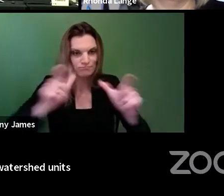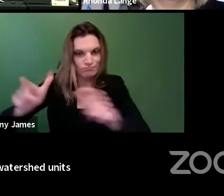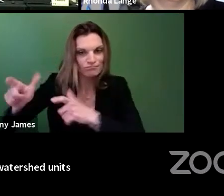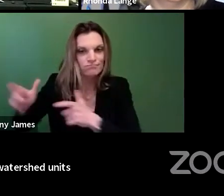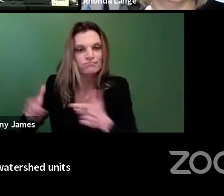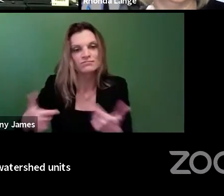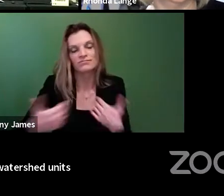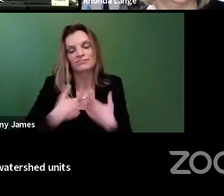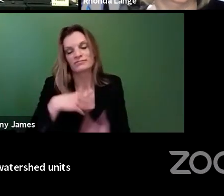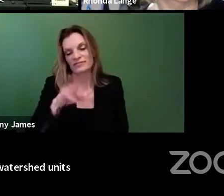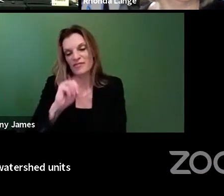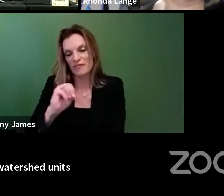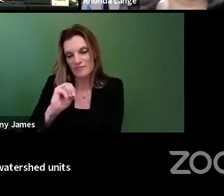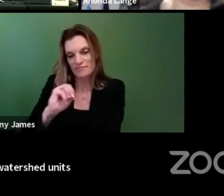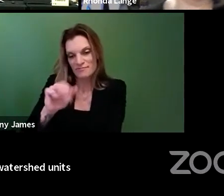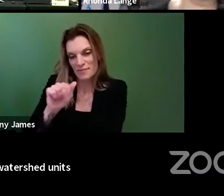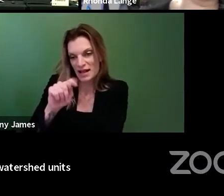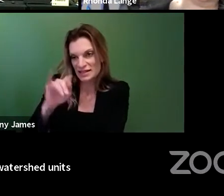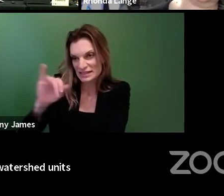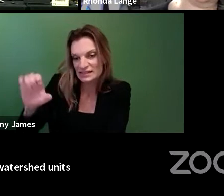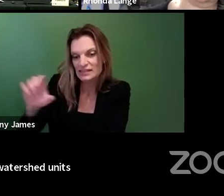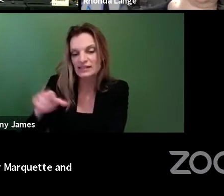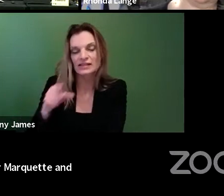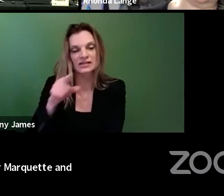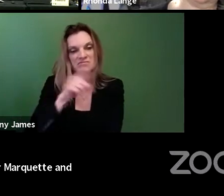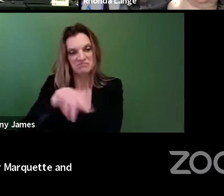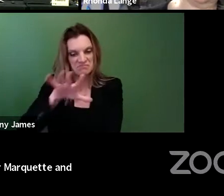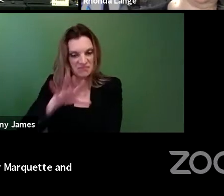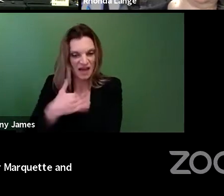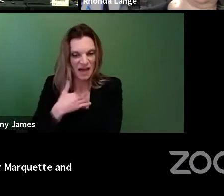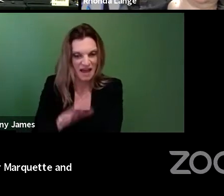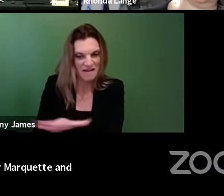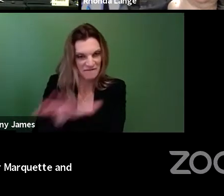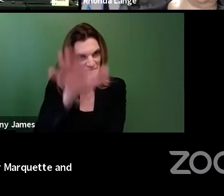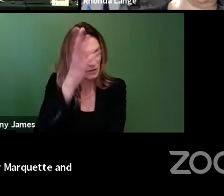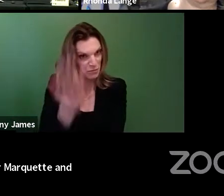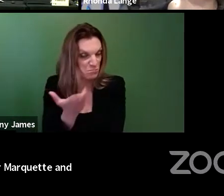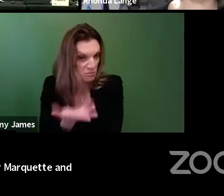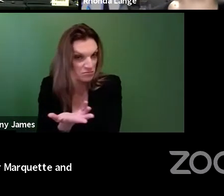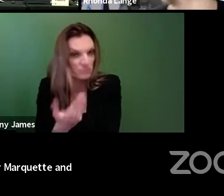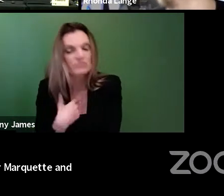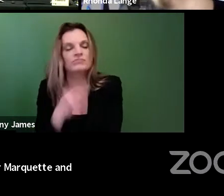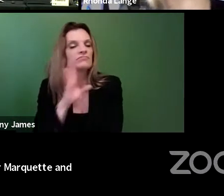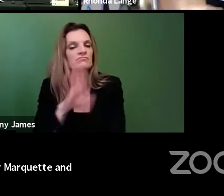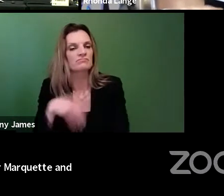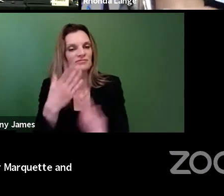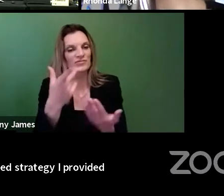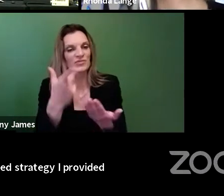forth. The proposed strategy, I've provided a copy of these maps